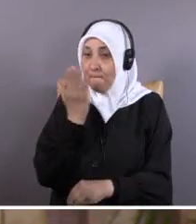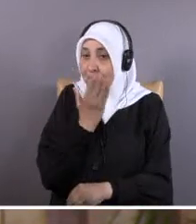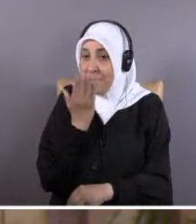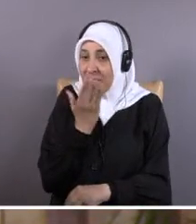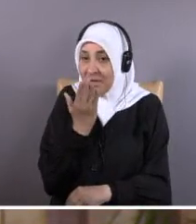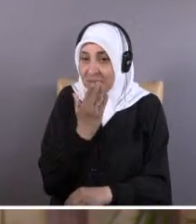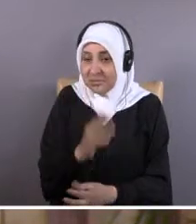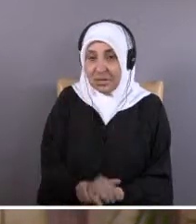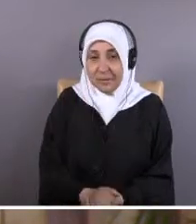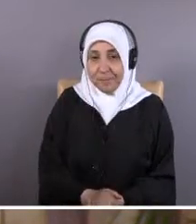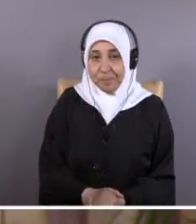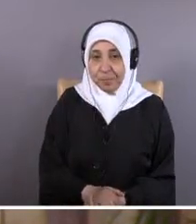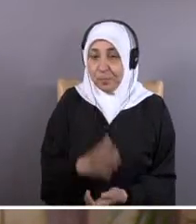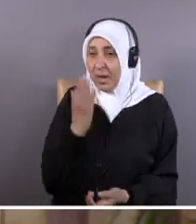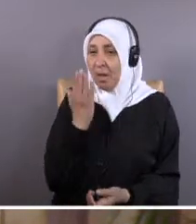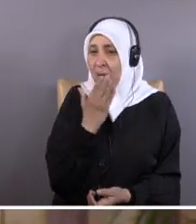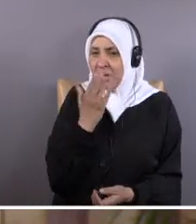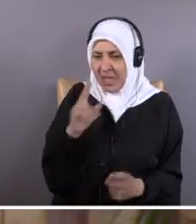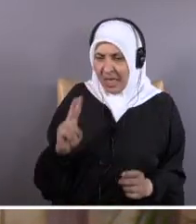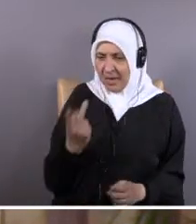totally foreign.